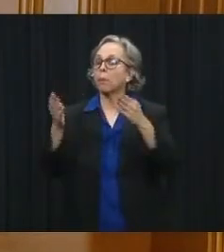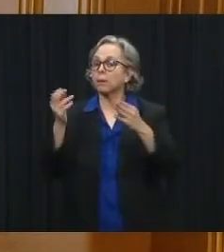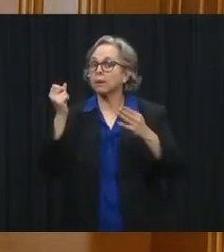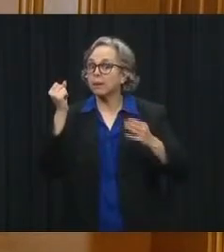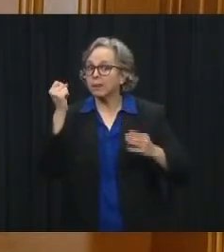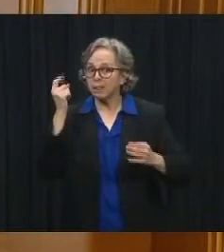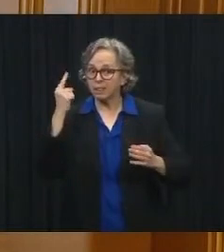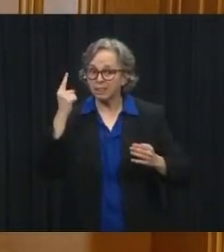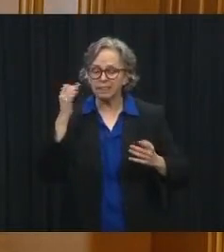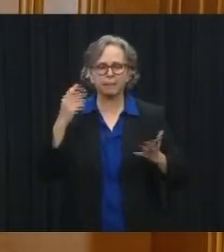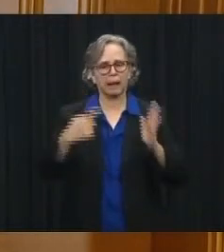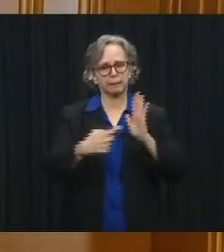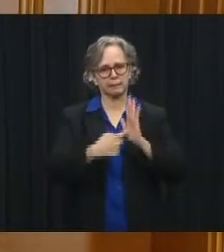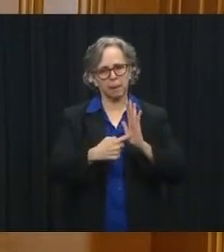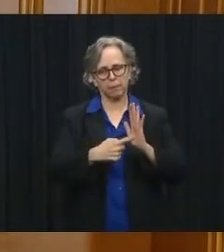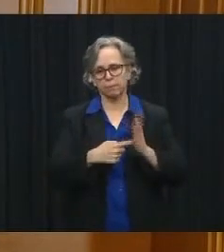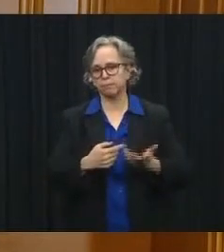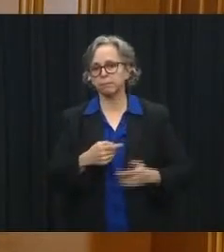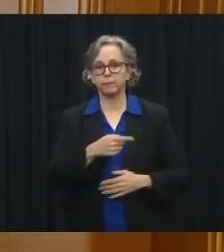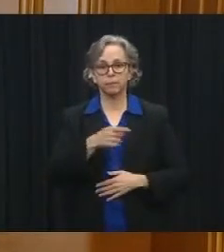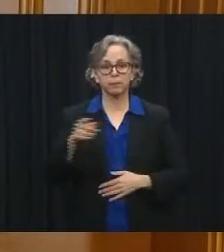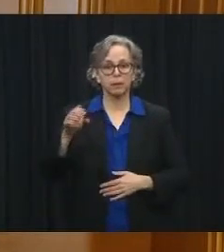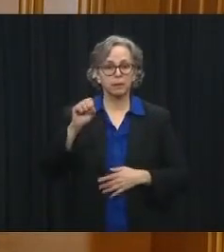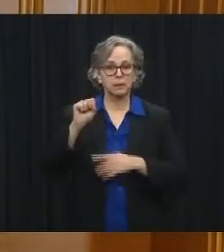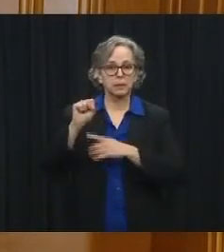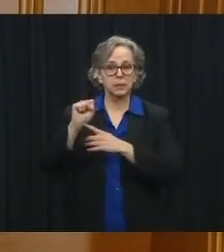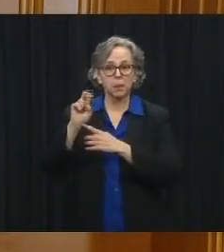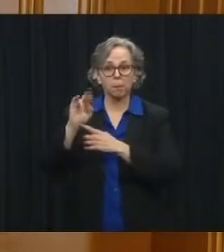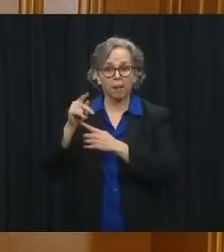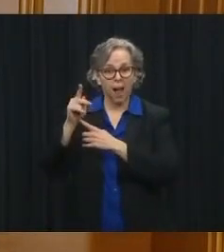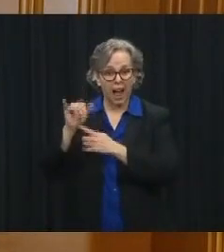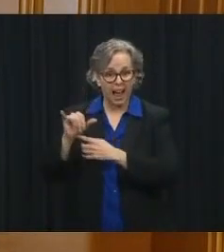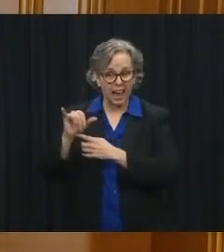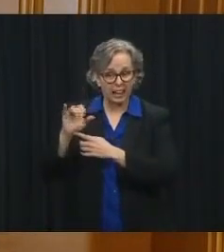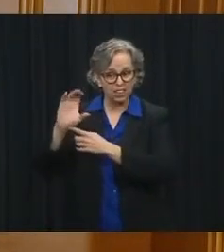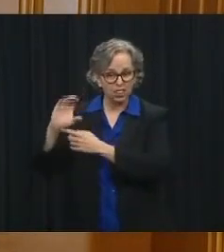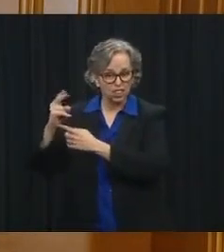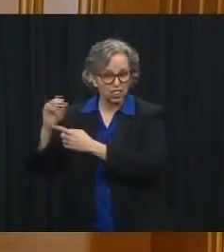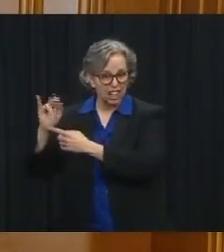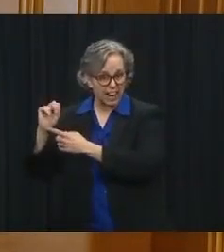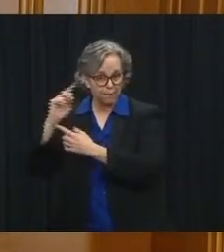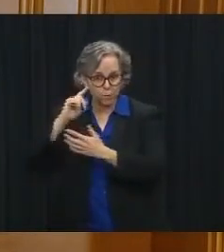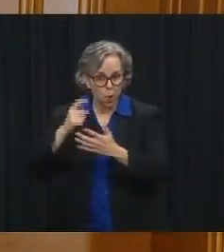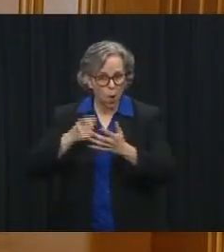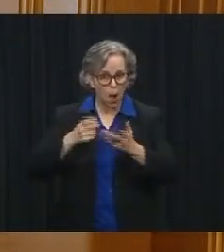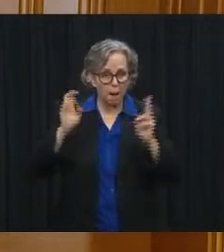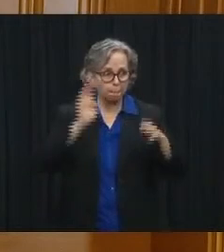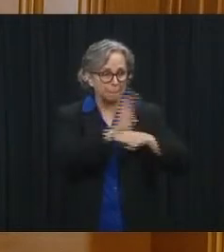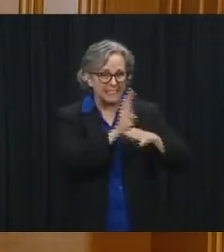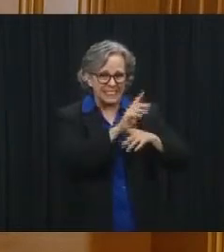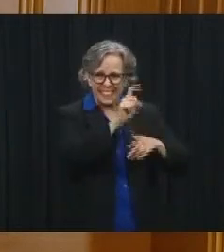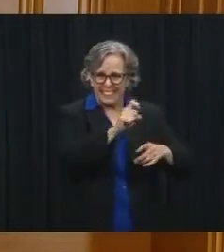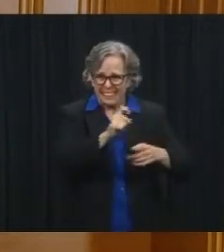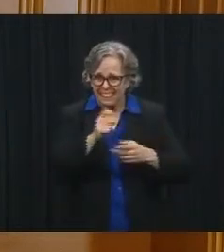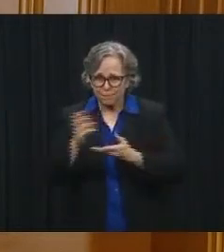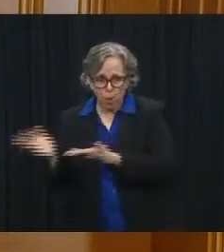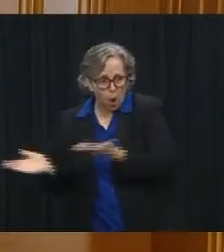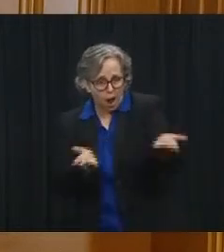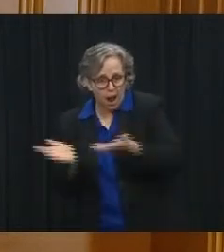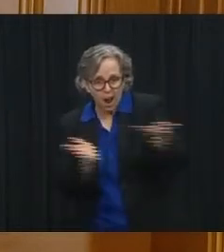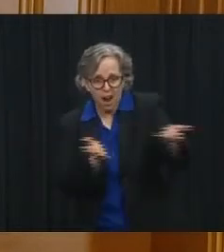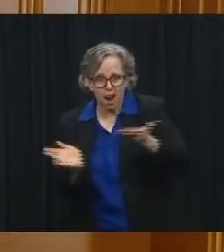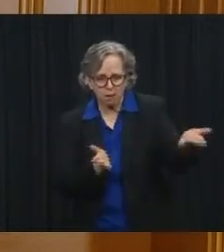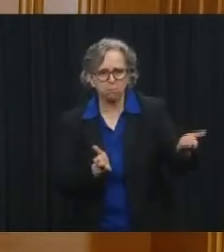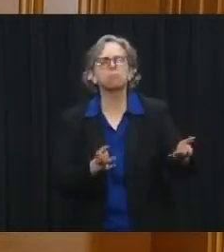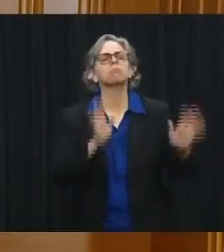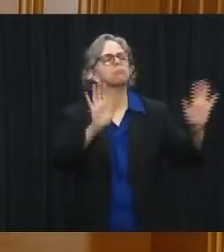for an essential service, you obviously can stay open as well. If you do not fall under that